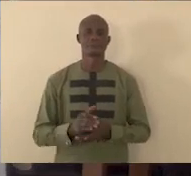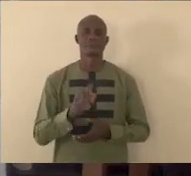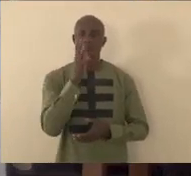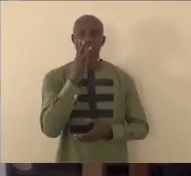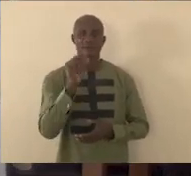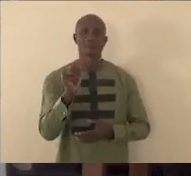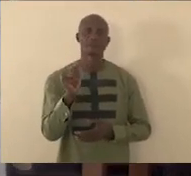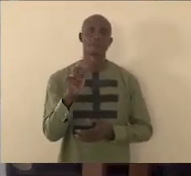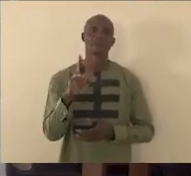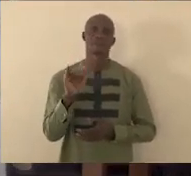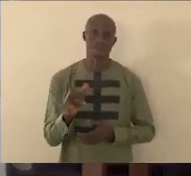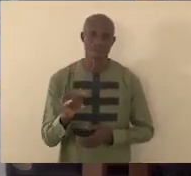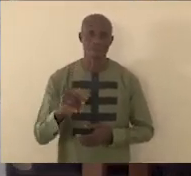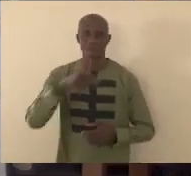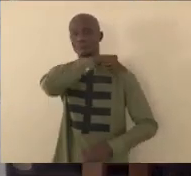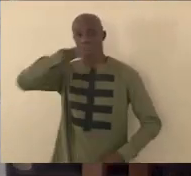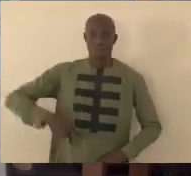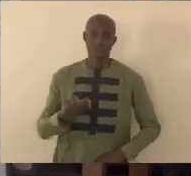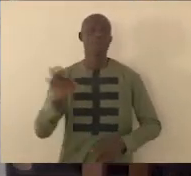Mary, Queen of Nigeria,